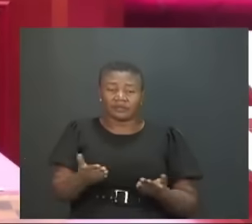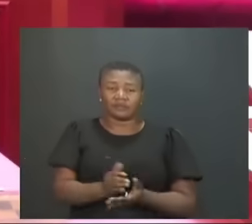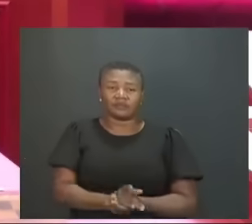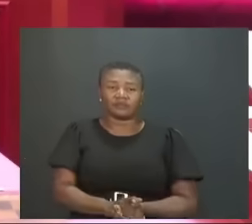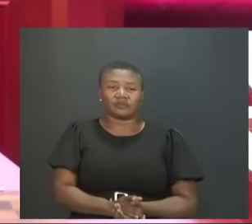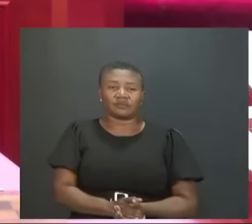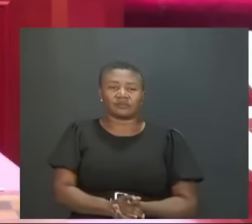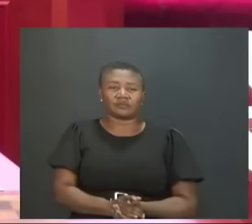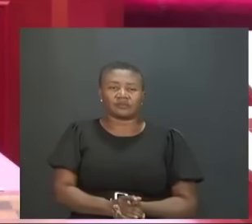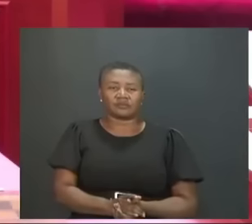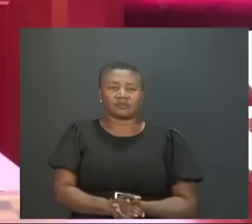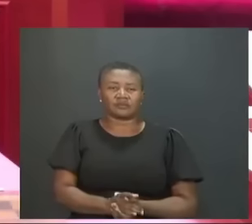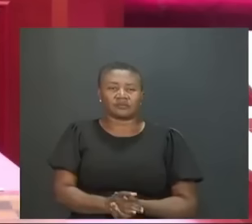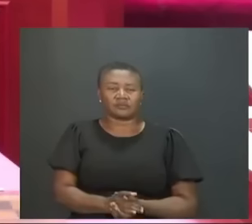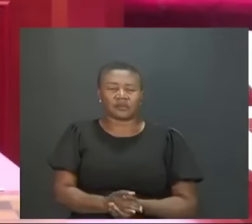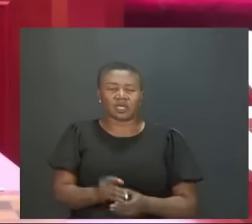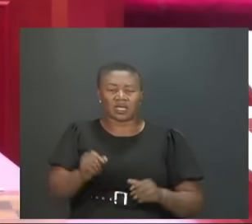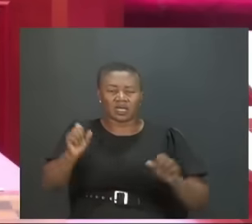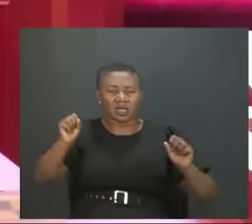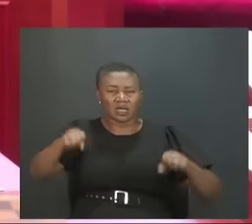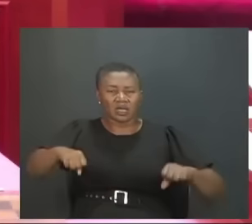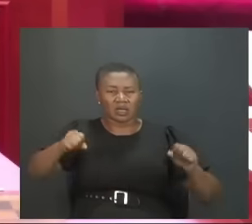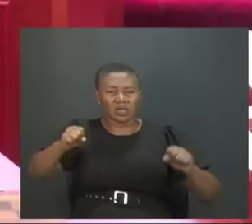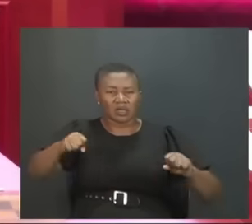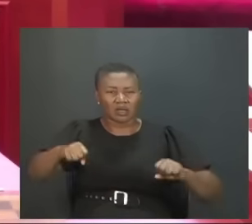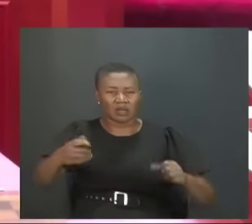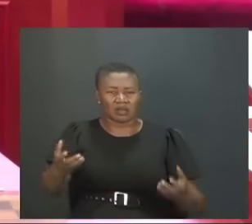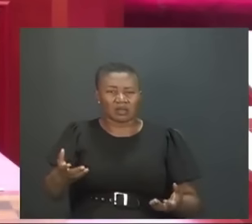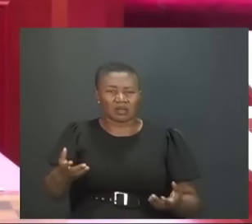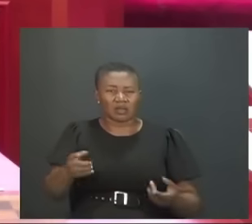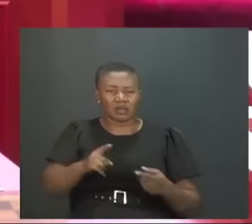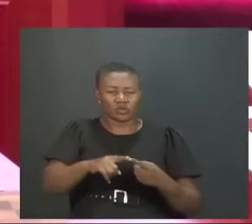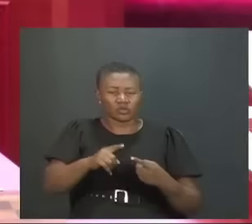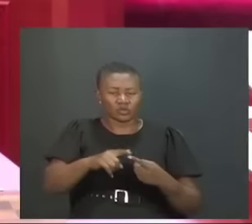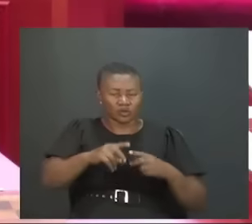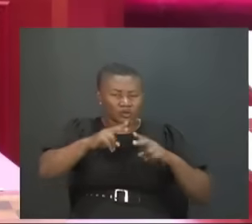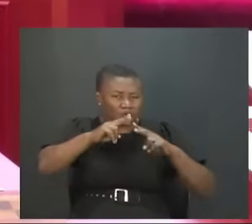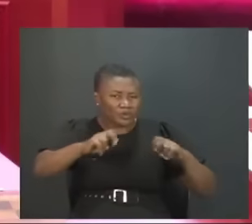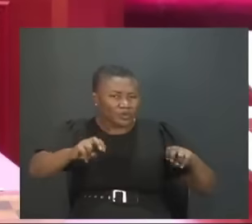been able to strike down the conclusion of the work of this House.